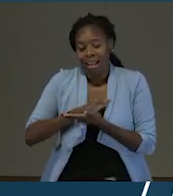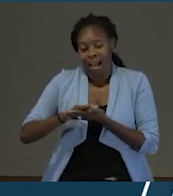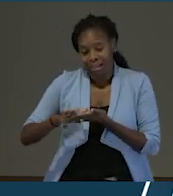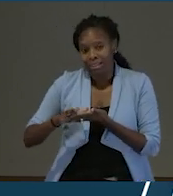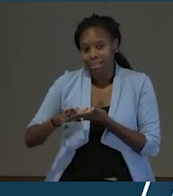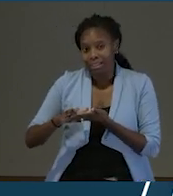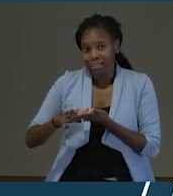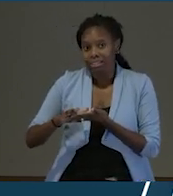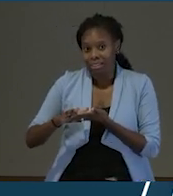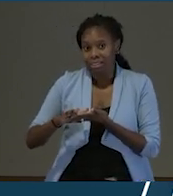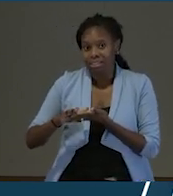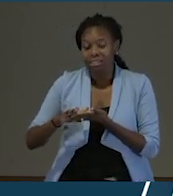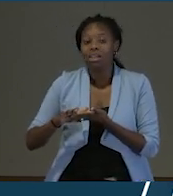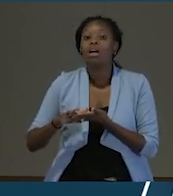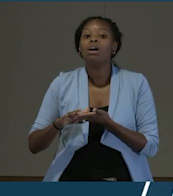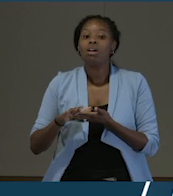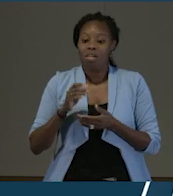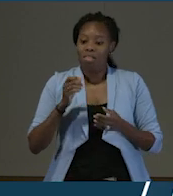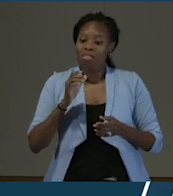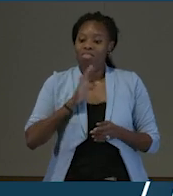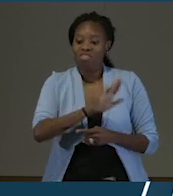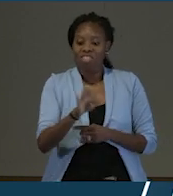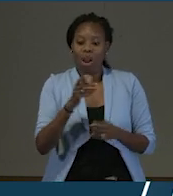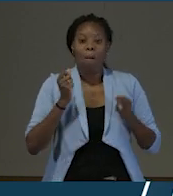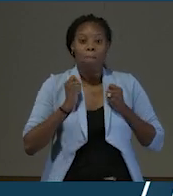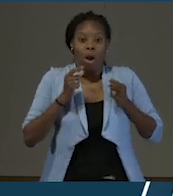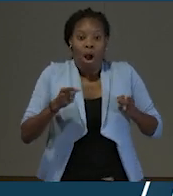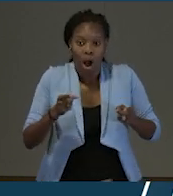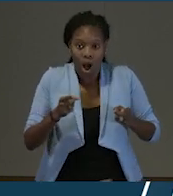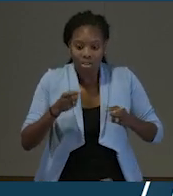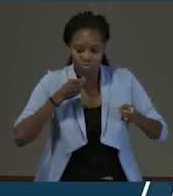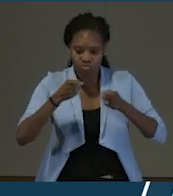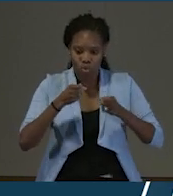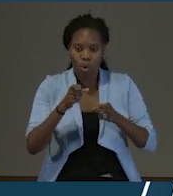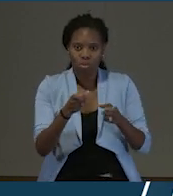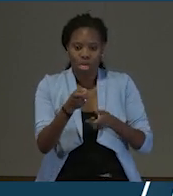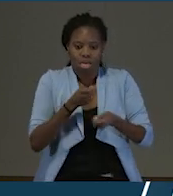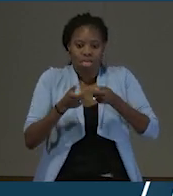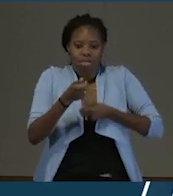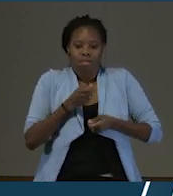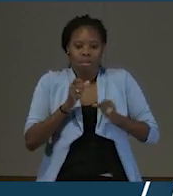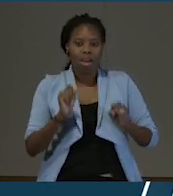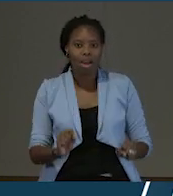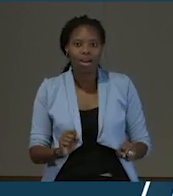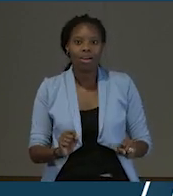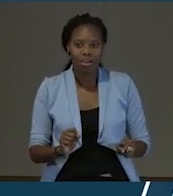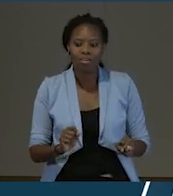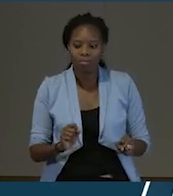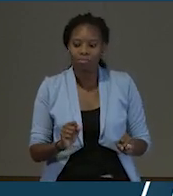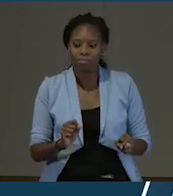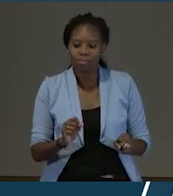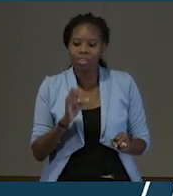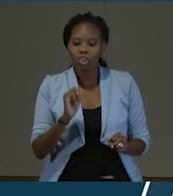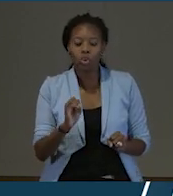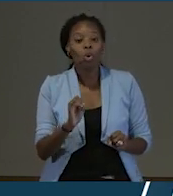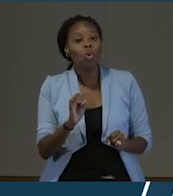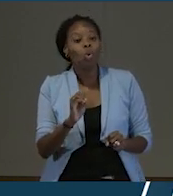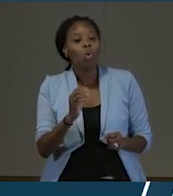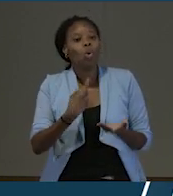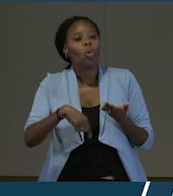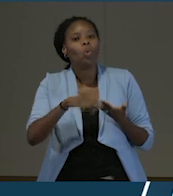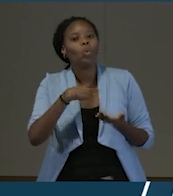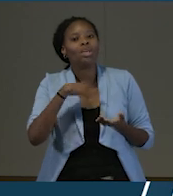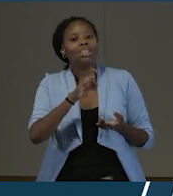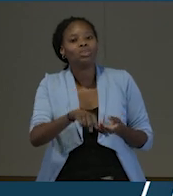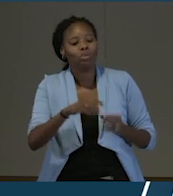to control their impulses? And with that in mind, you have a guide now on what needs to be modeled, what needs to be prompted, and what needs to be